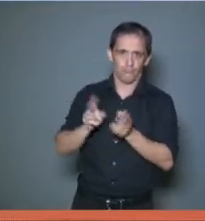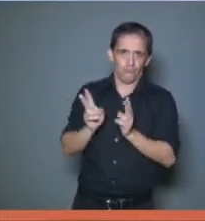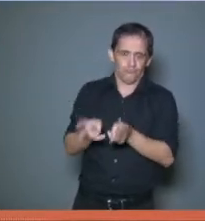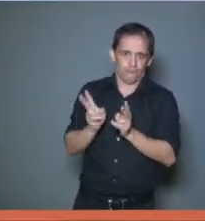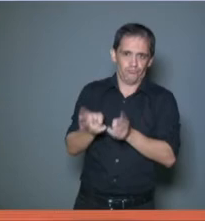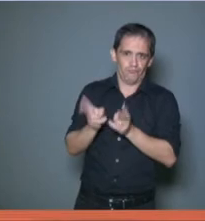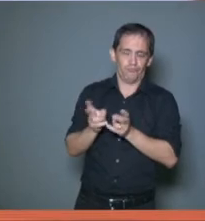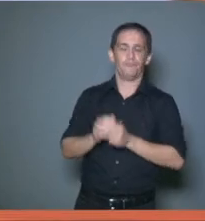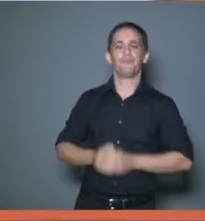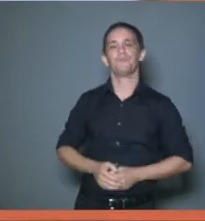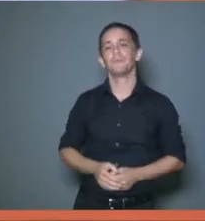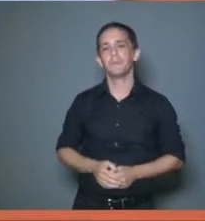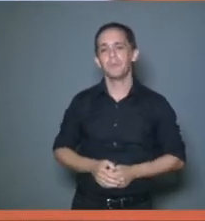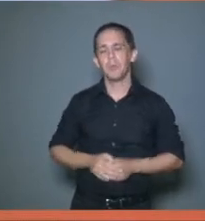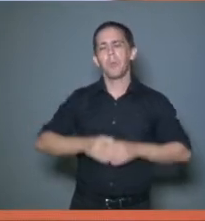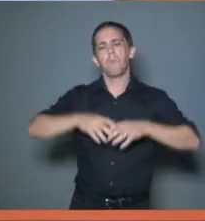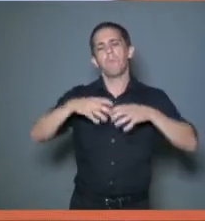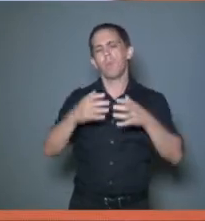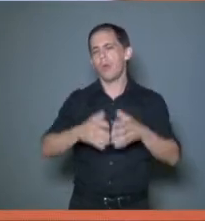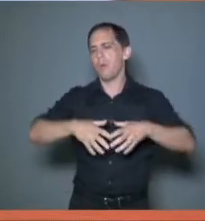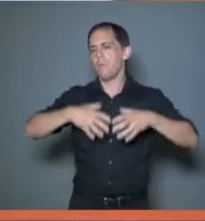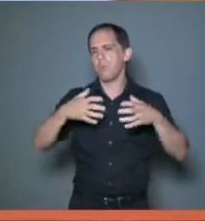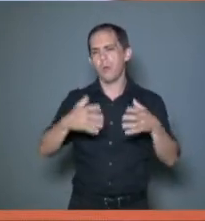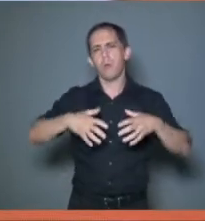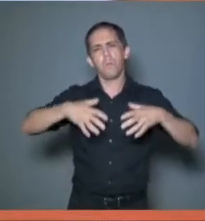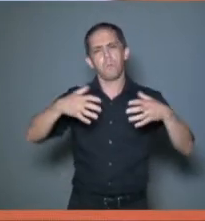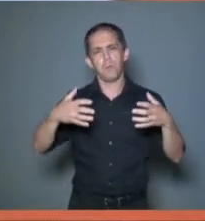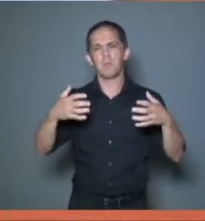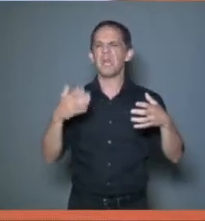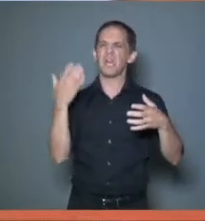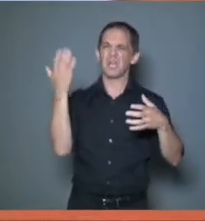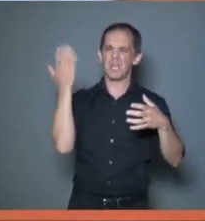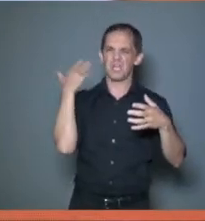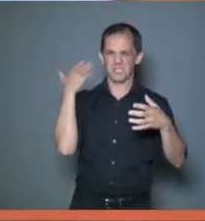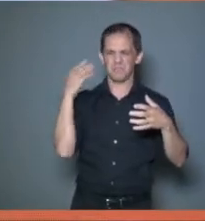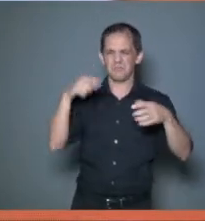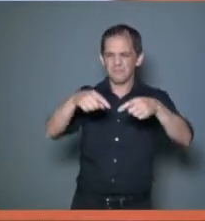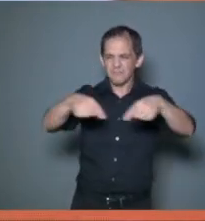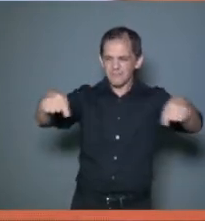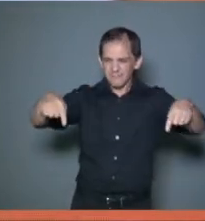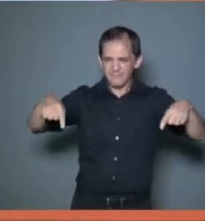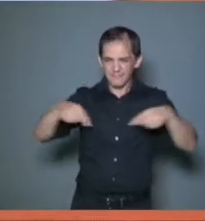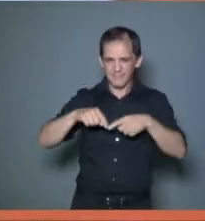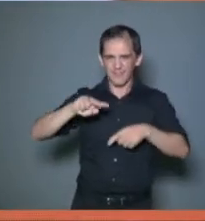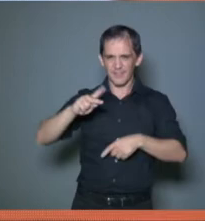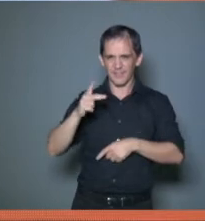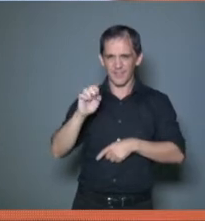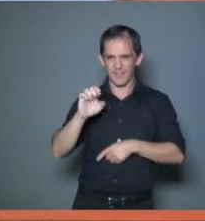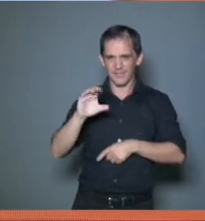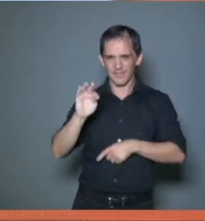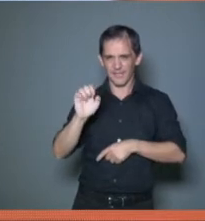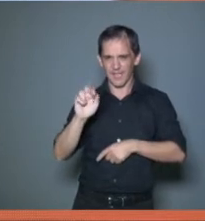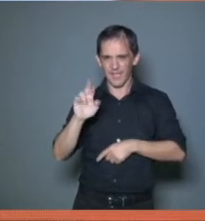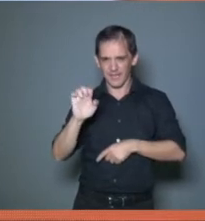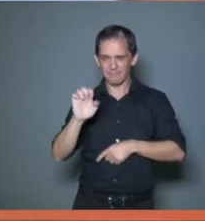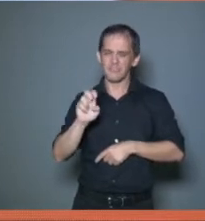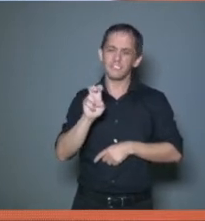current headquarters. And that's how SLC grew. We began with a little more than